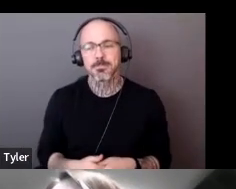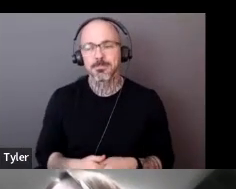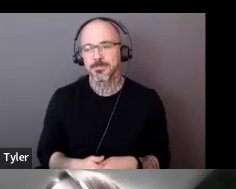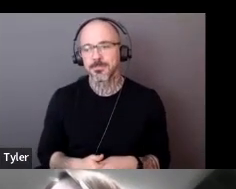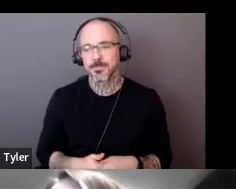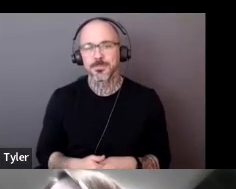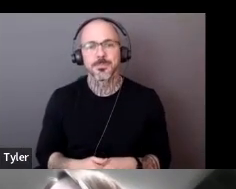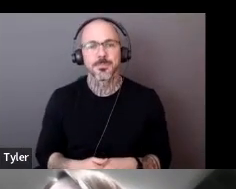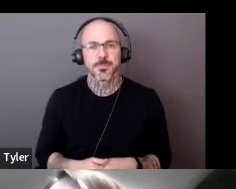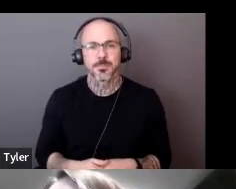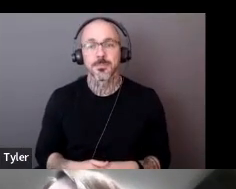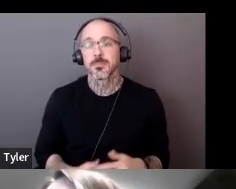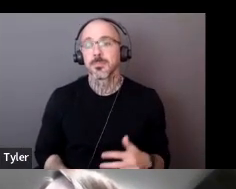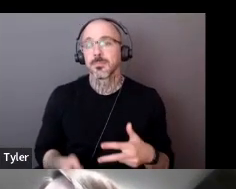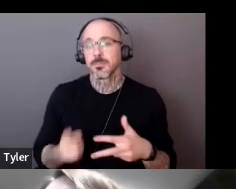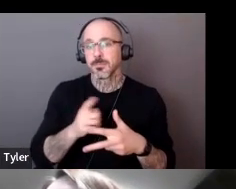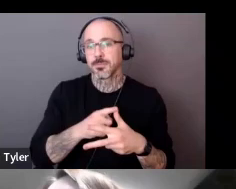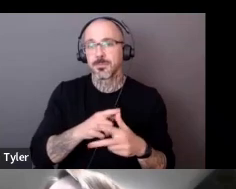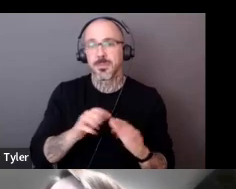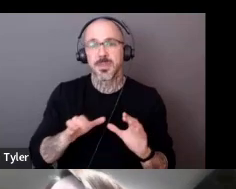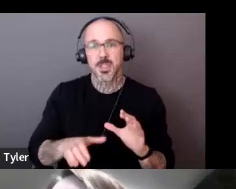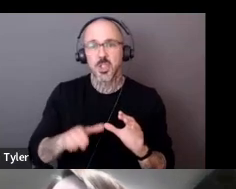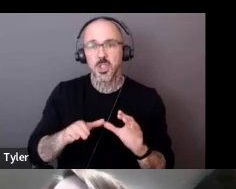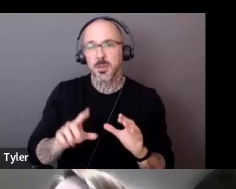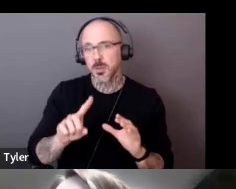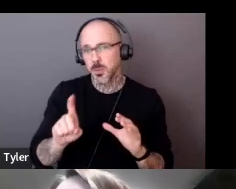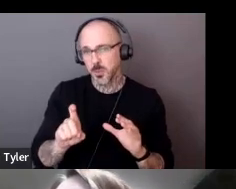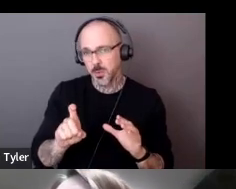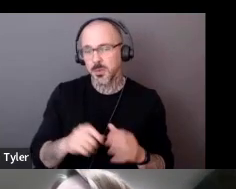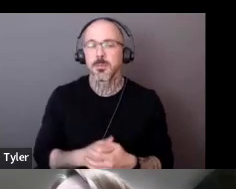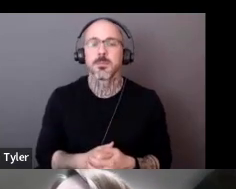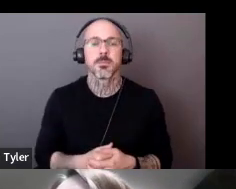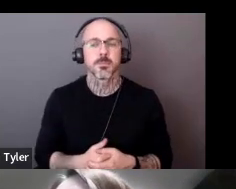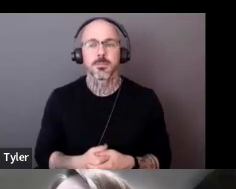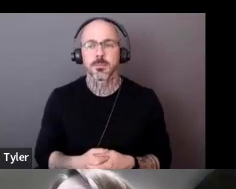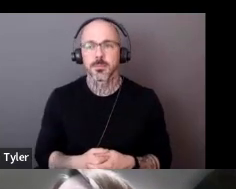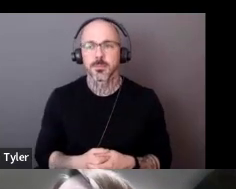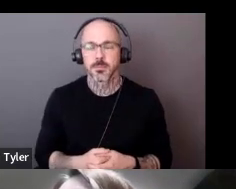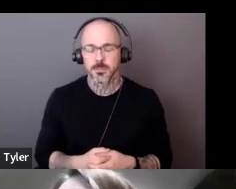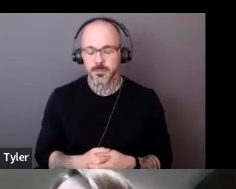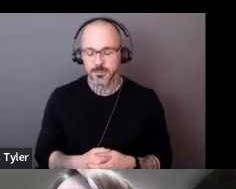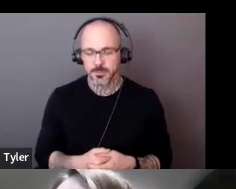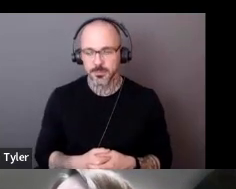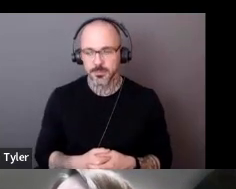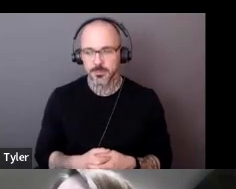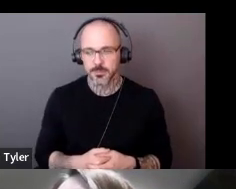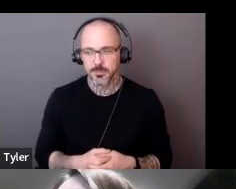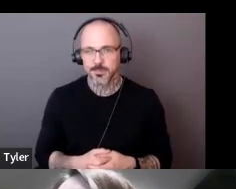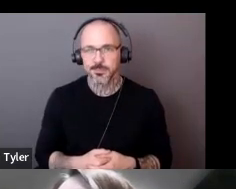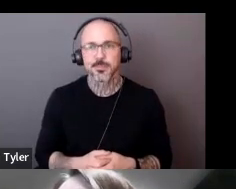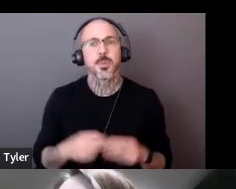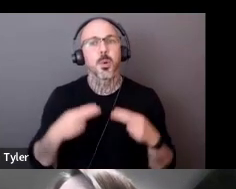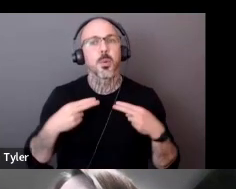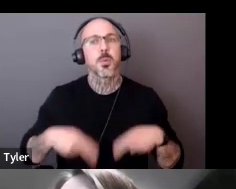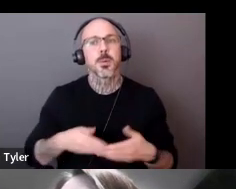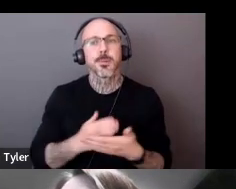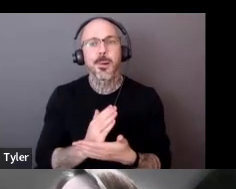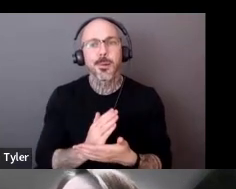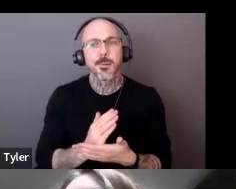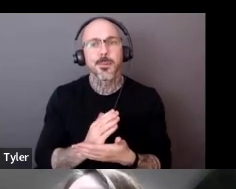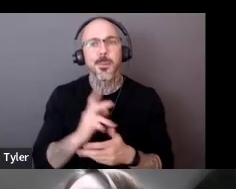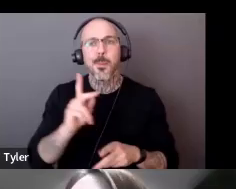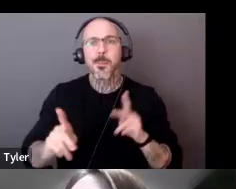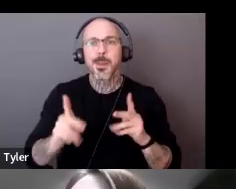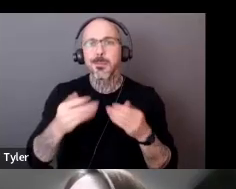question says, in general, how people see and understand human rights are often